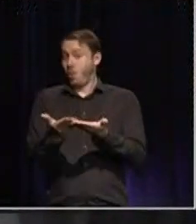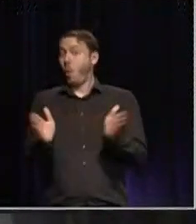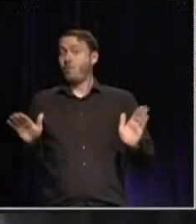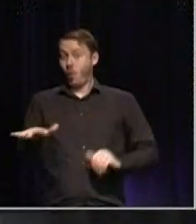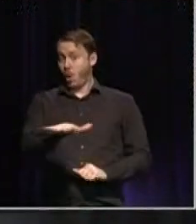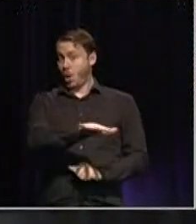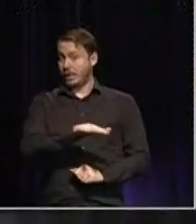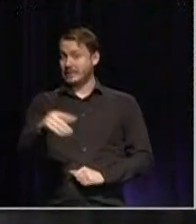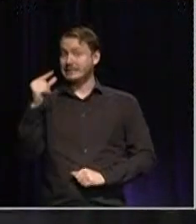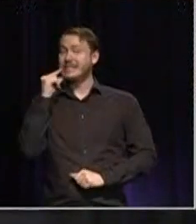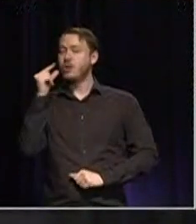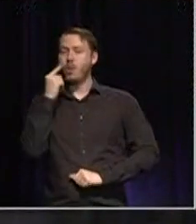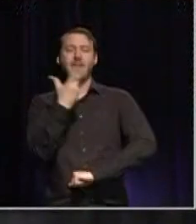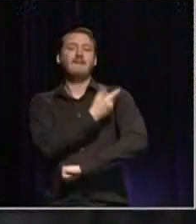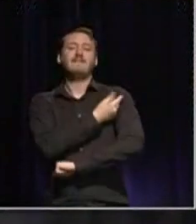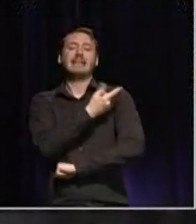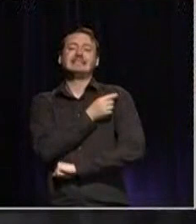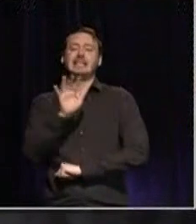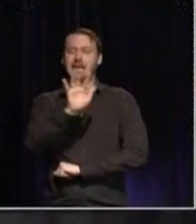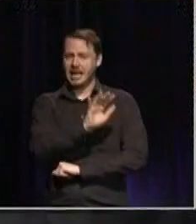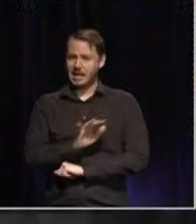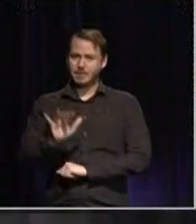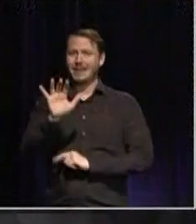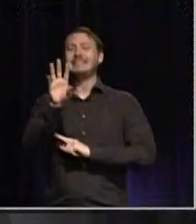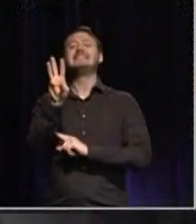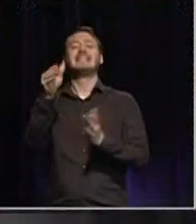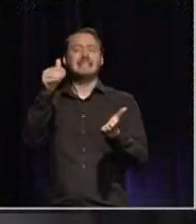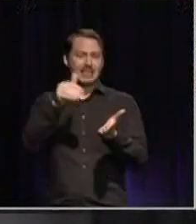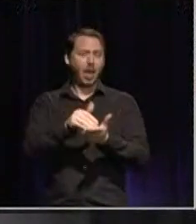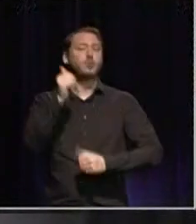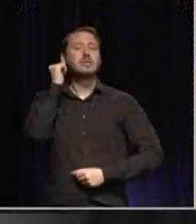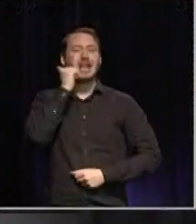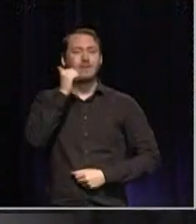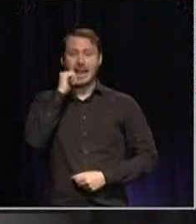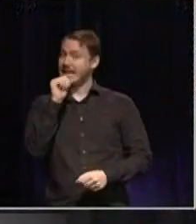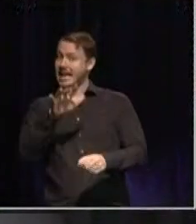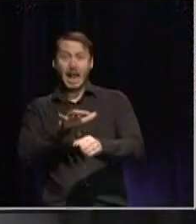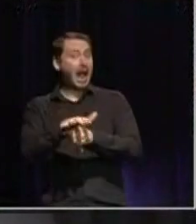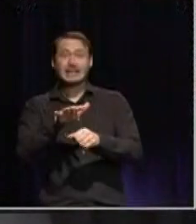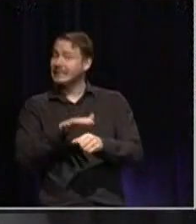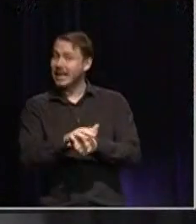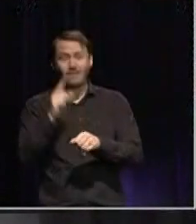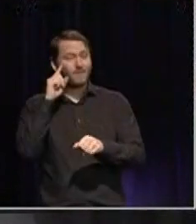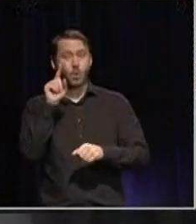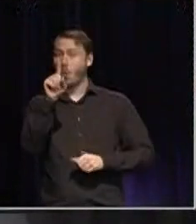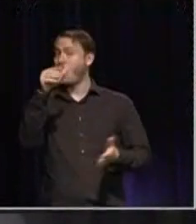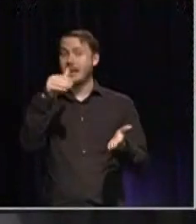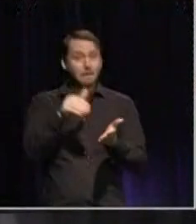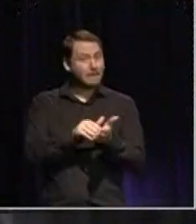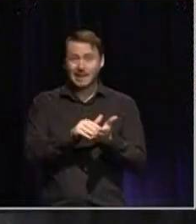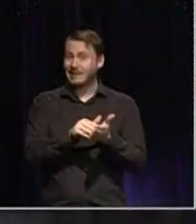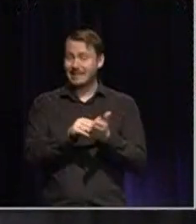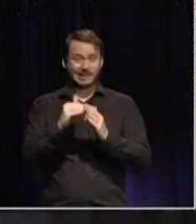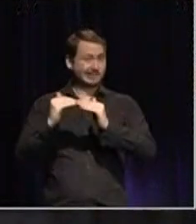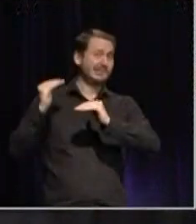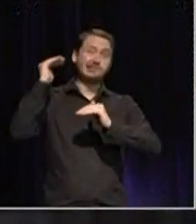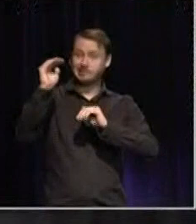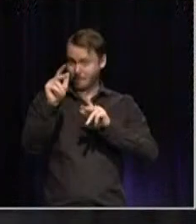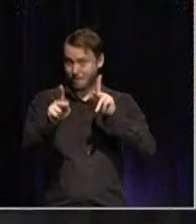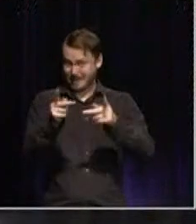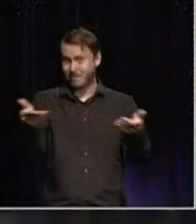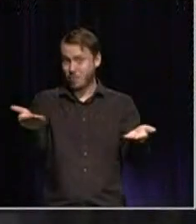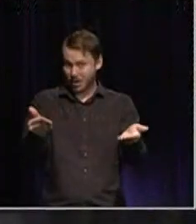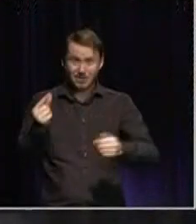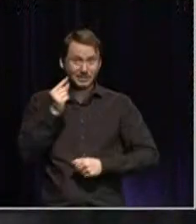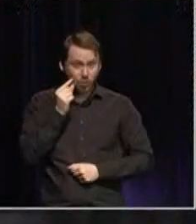area, we are vaccinating roughly 6,000 people per day. Clearly not enough for the 1.5 million plus people that we have in our community,